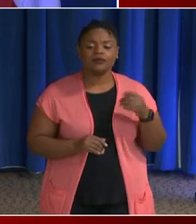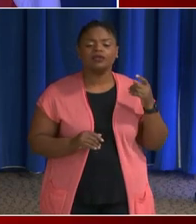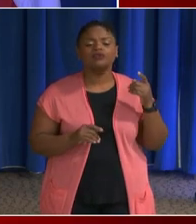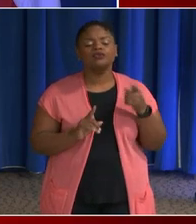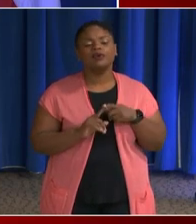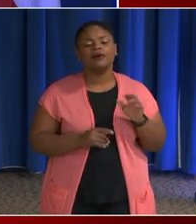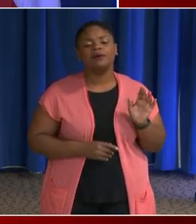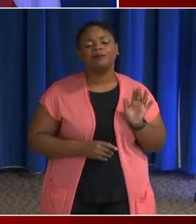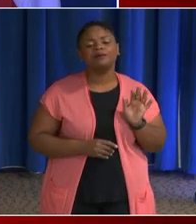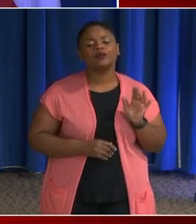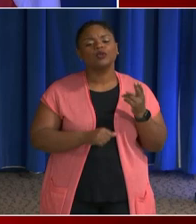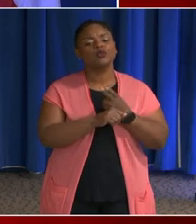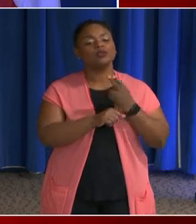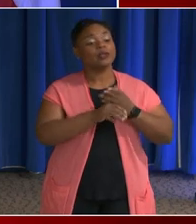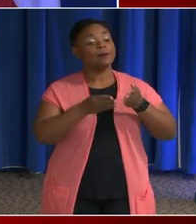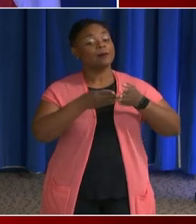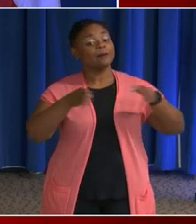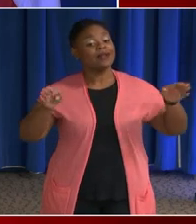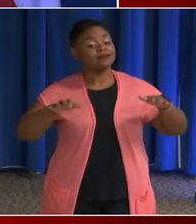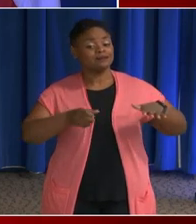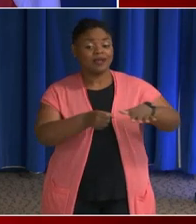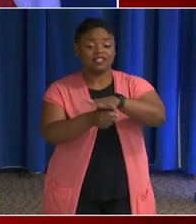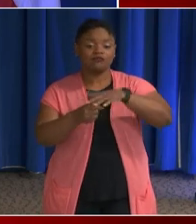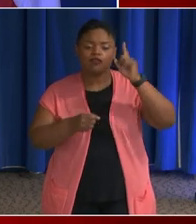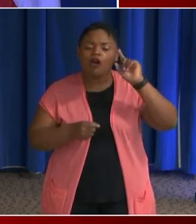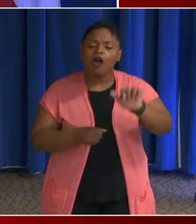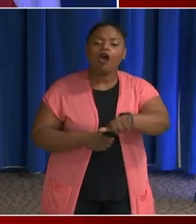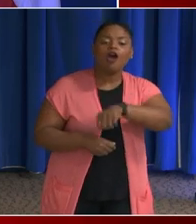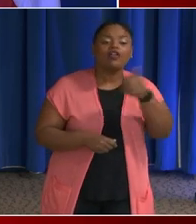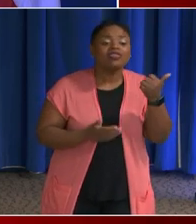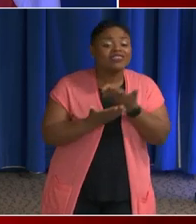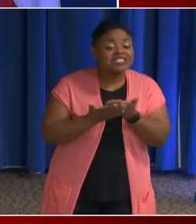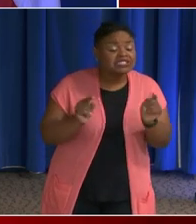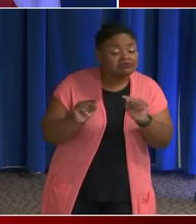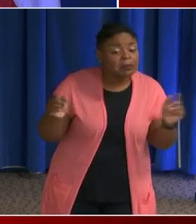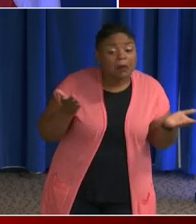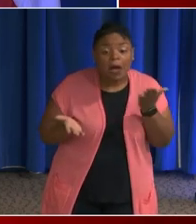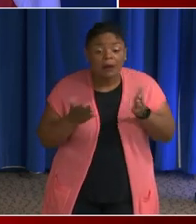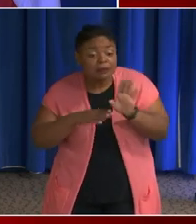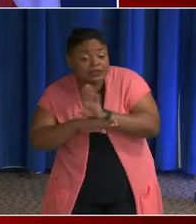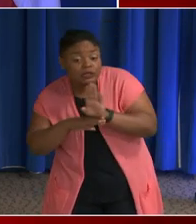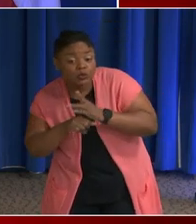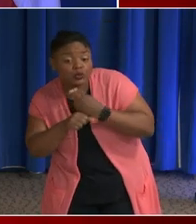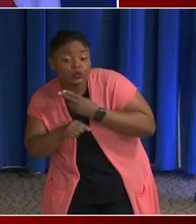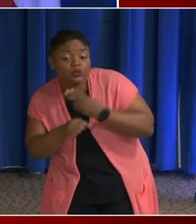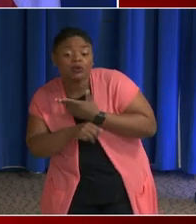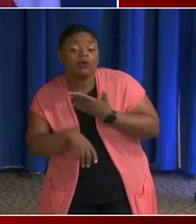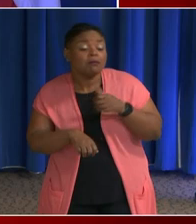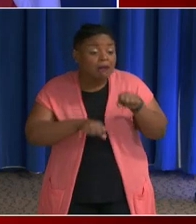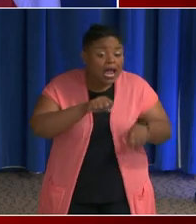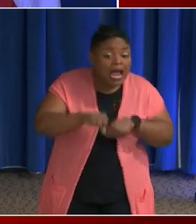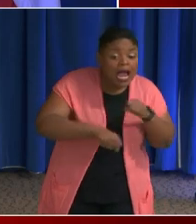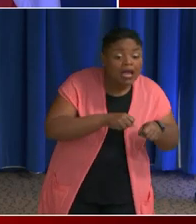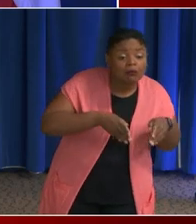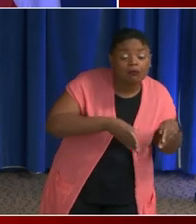use public space for alternatives, which could be for business use, but it also could be for bicycling or for more